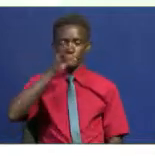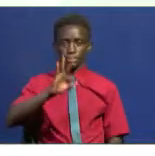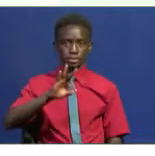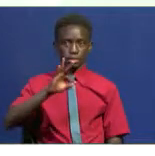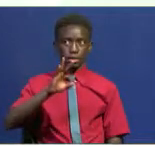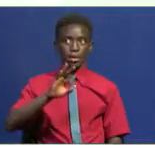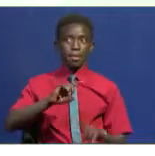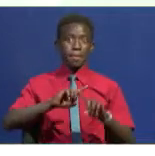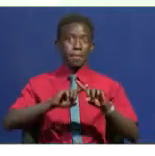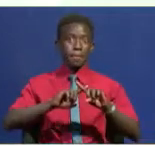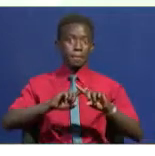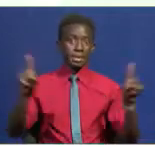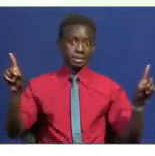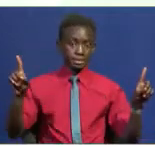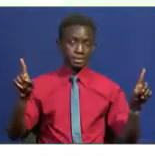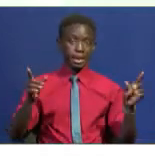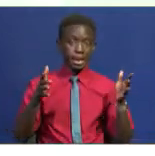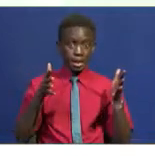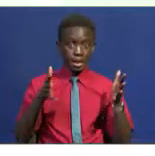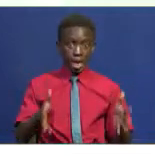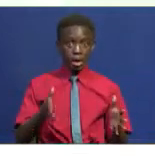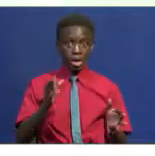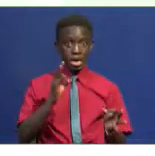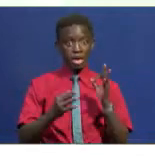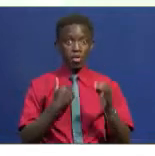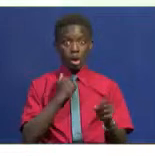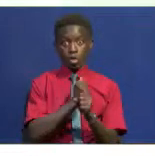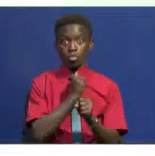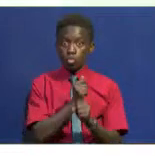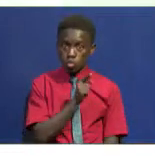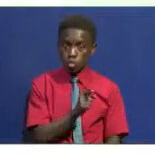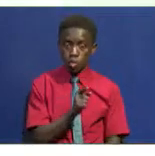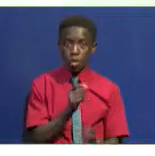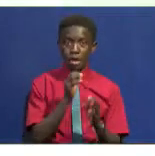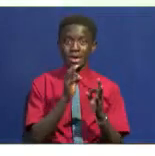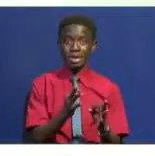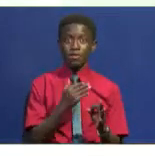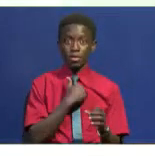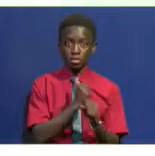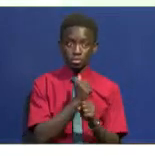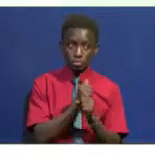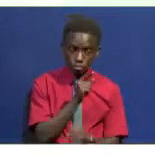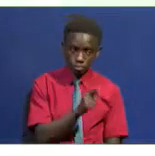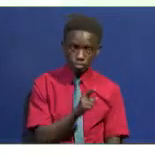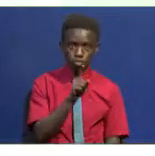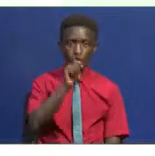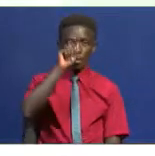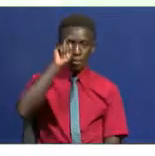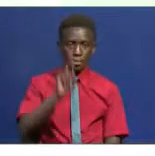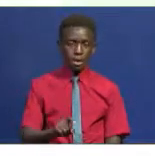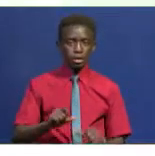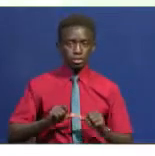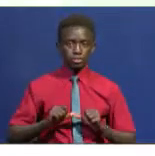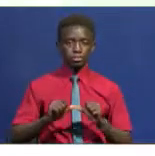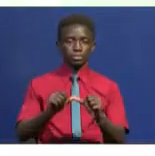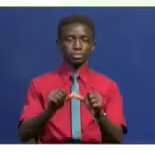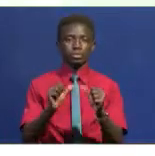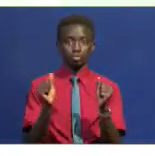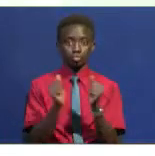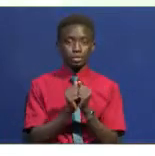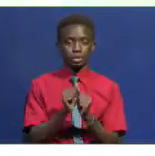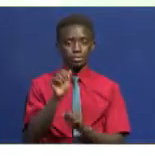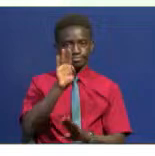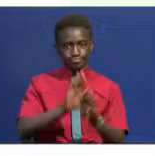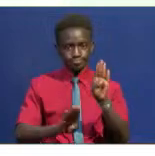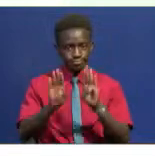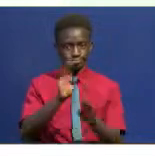But then now, to do that, or to be able to do that, you must continue with that kind of